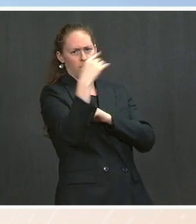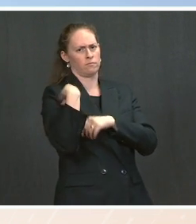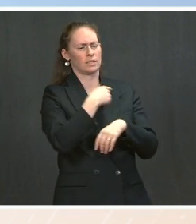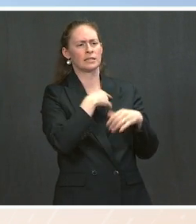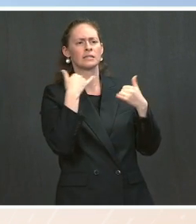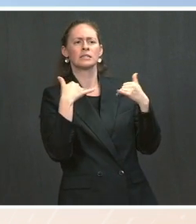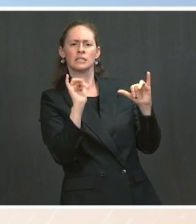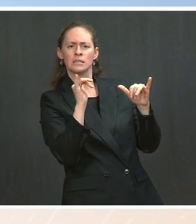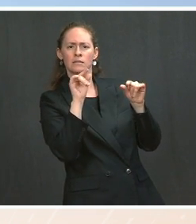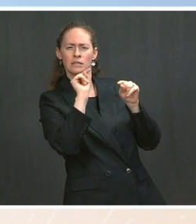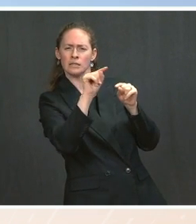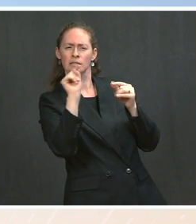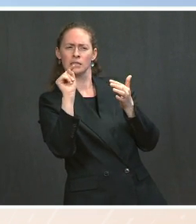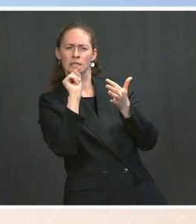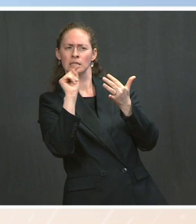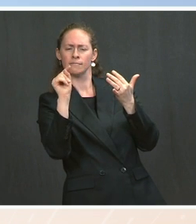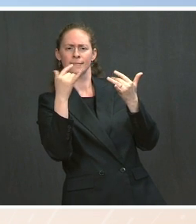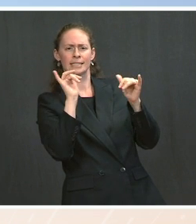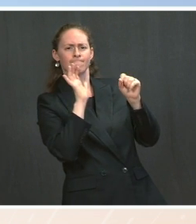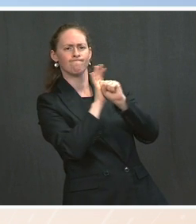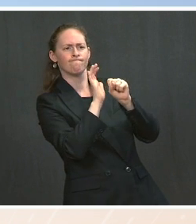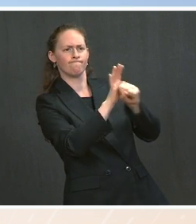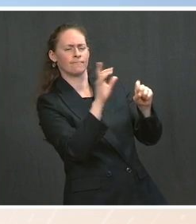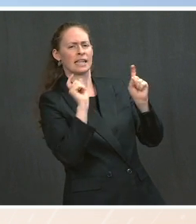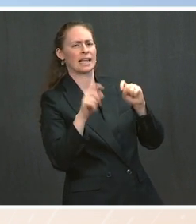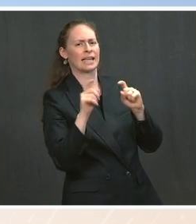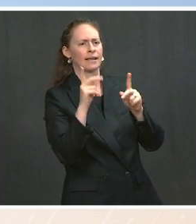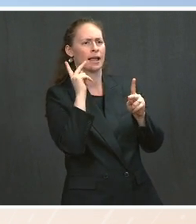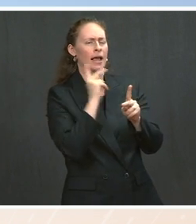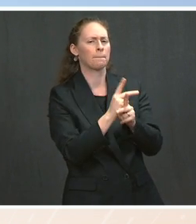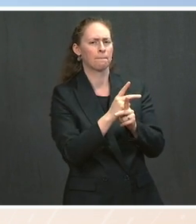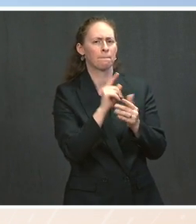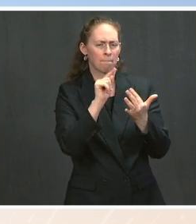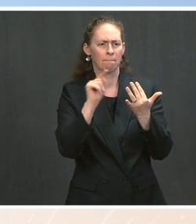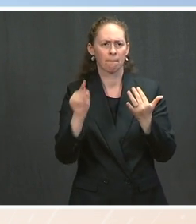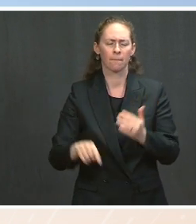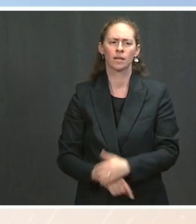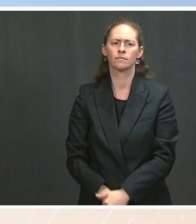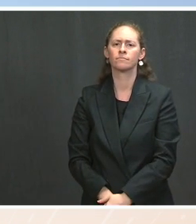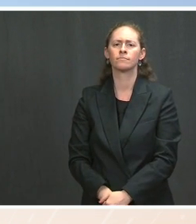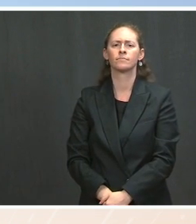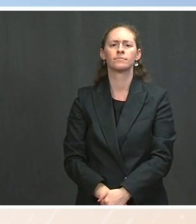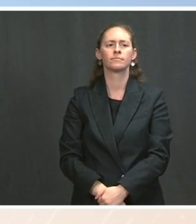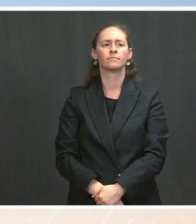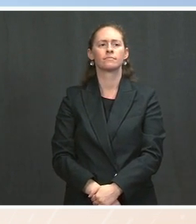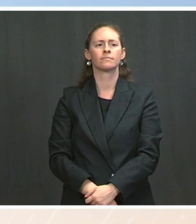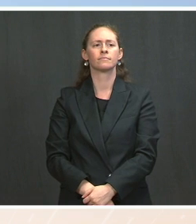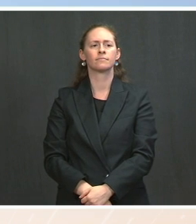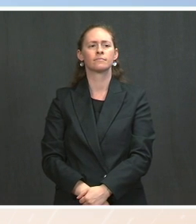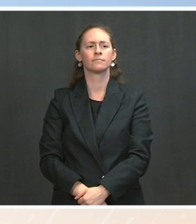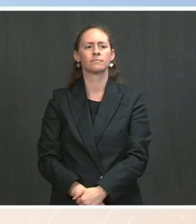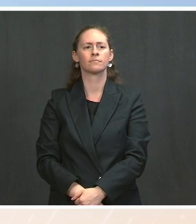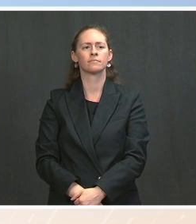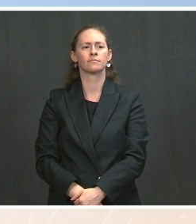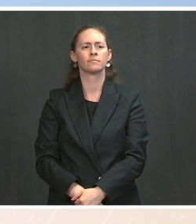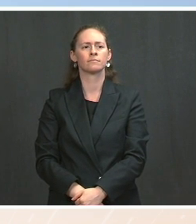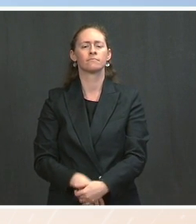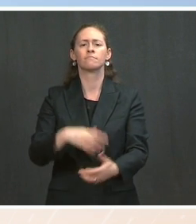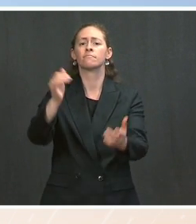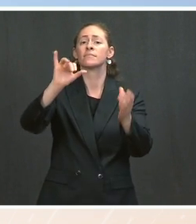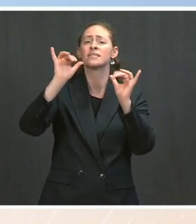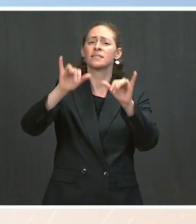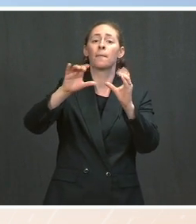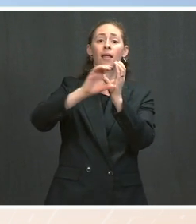rail, especially considering China's level of investment in such projects, as well as the elimination of lead pipes that poison drinking water and